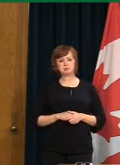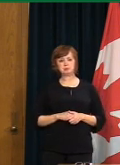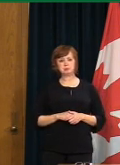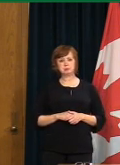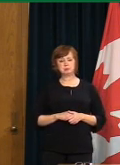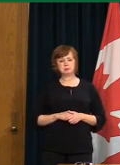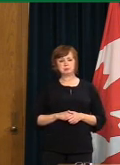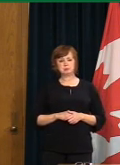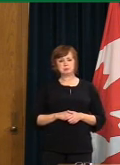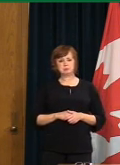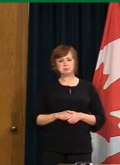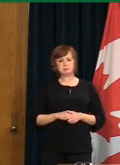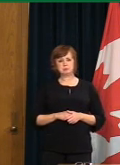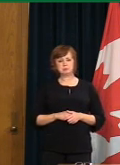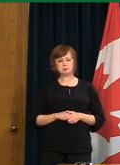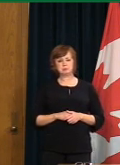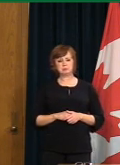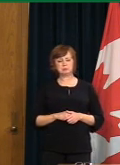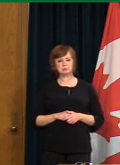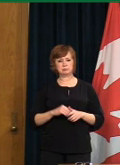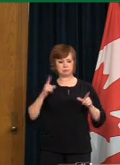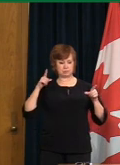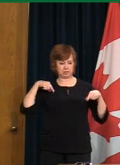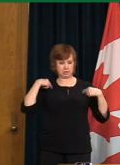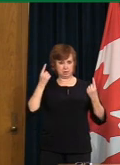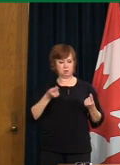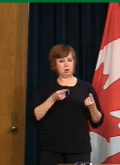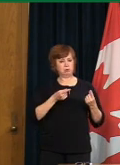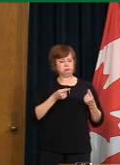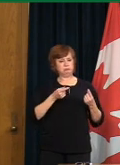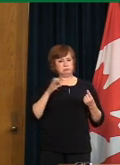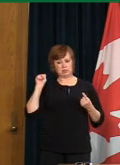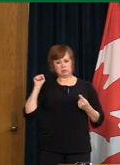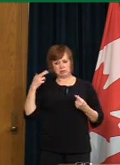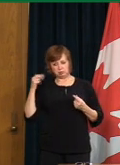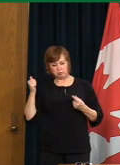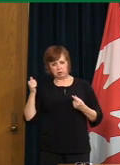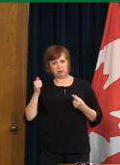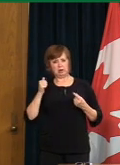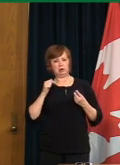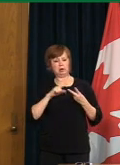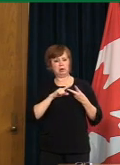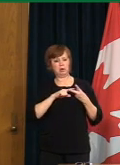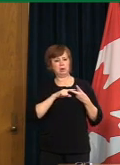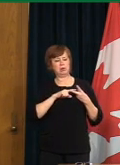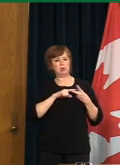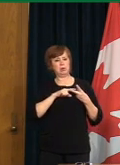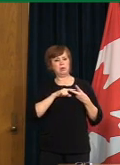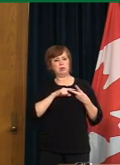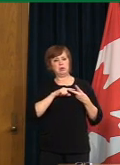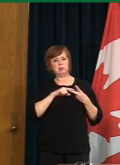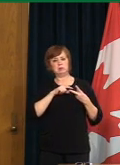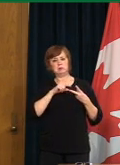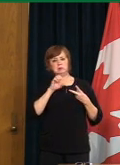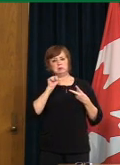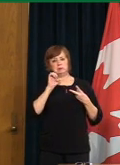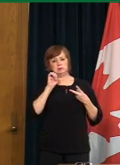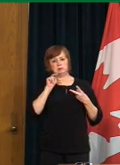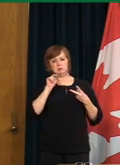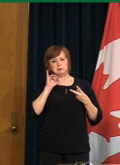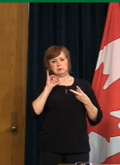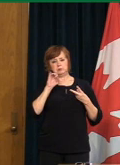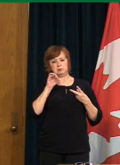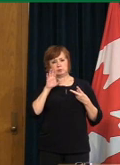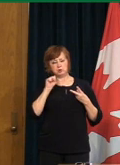throughout the pandemic, there's been a lot of work by the Saskatchewan Health Authority and by the personal care homes to